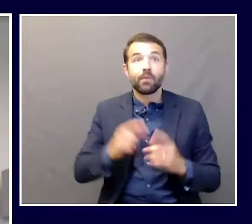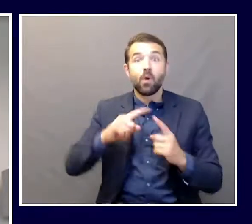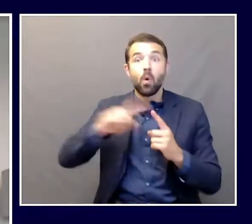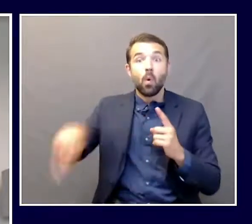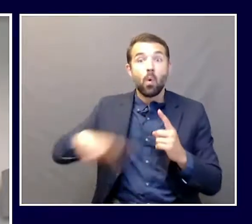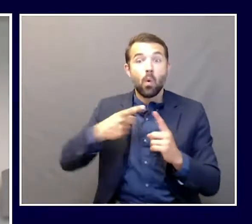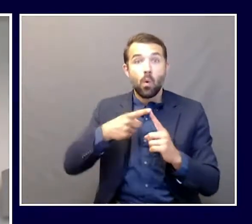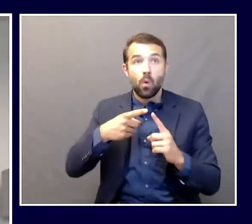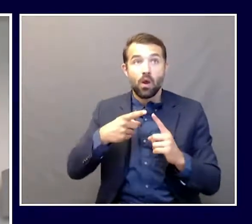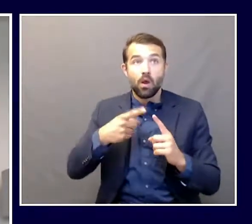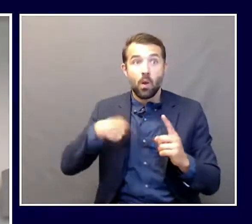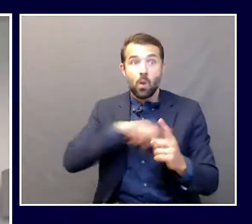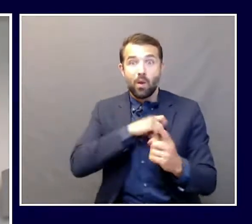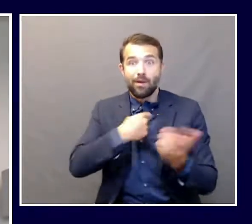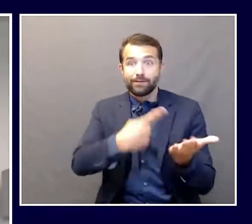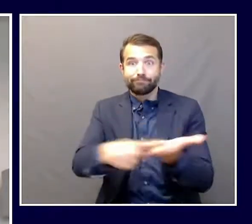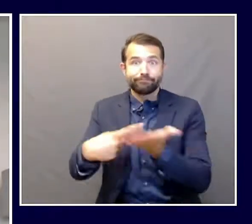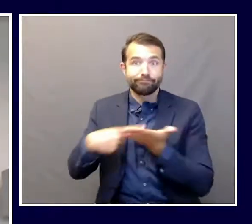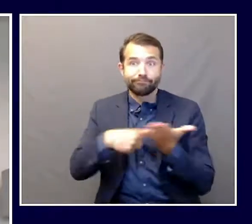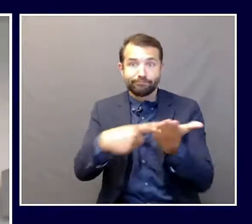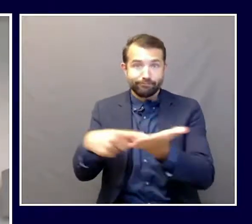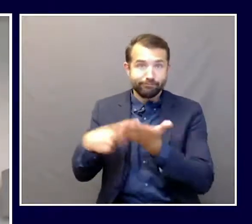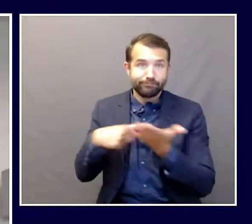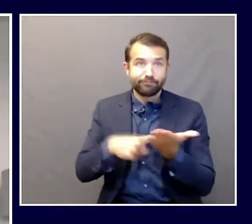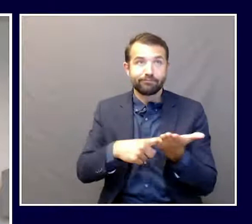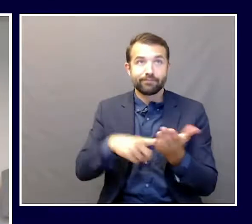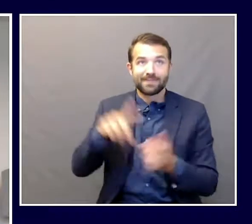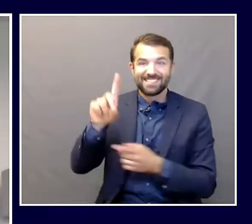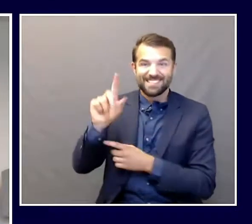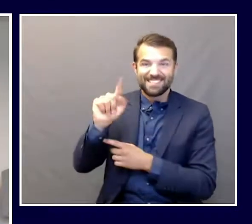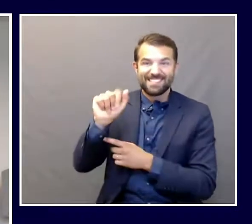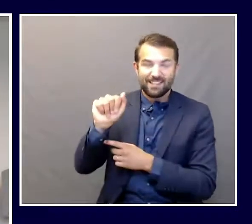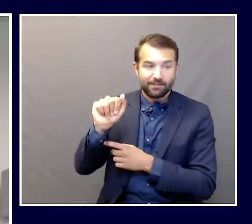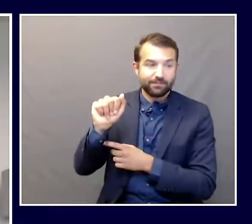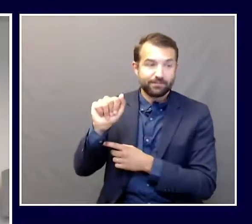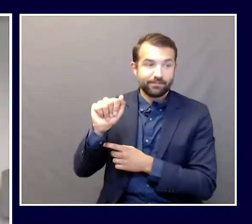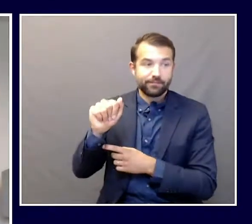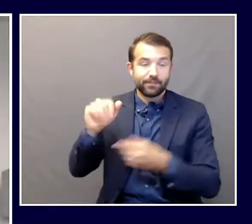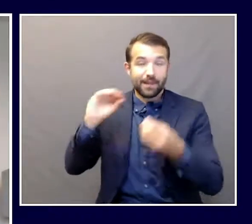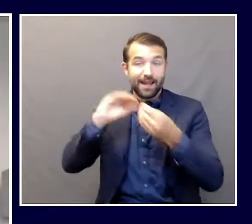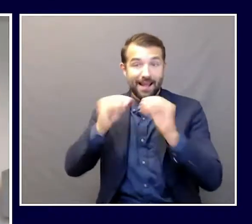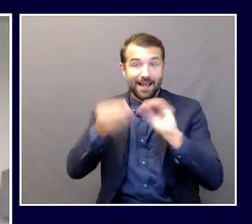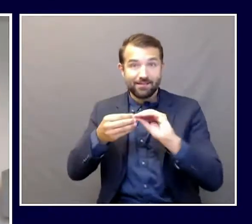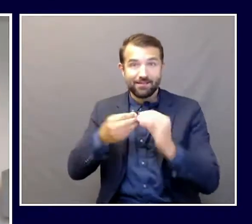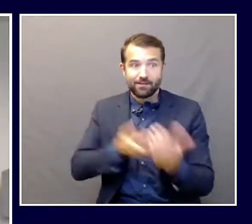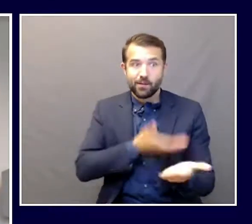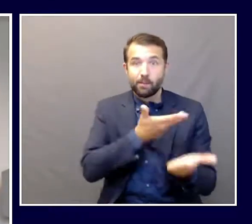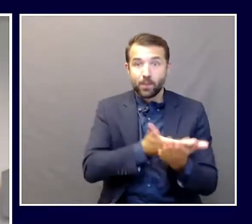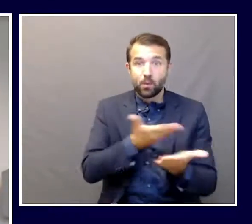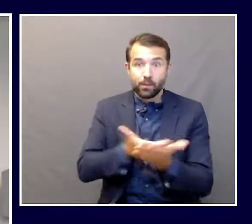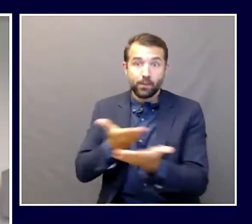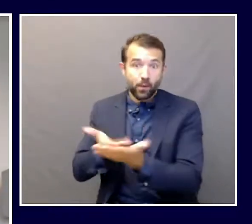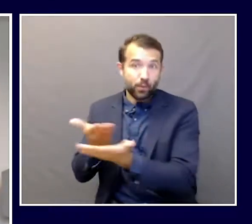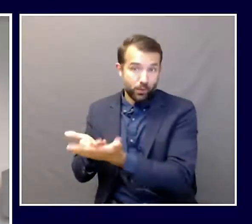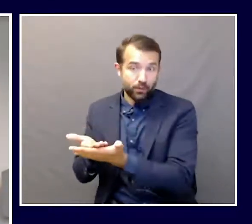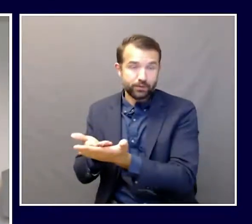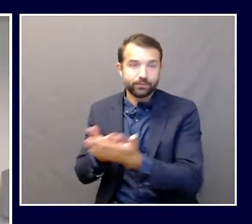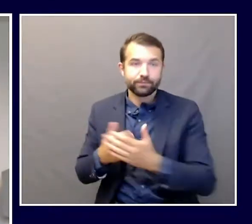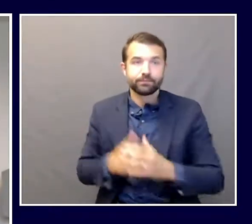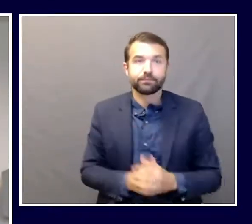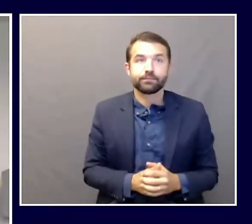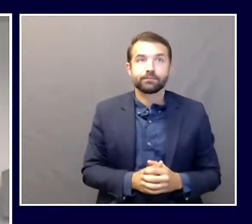data, often they mean the biological and epidemiological data. This will be an instance where we'll be